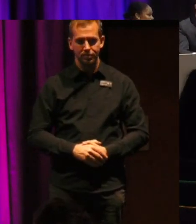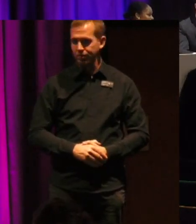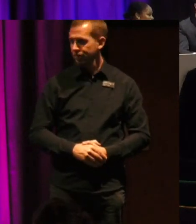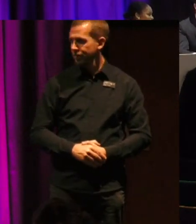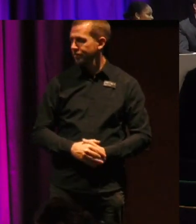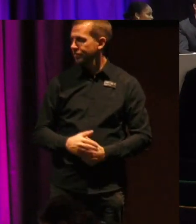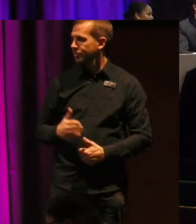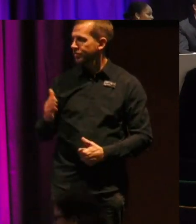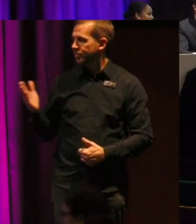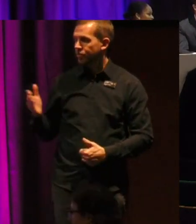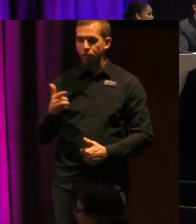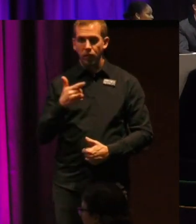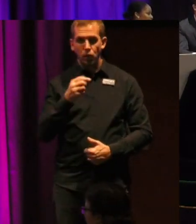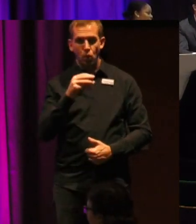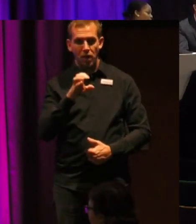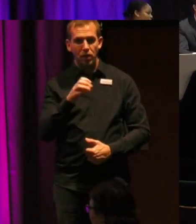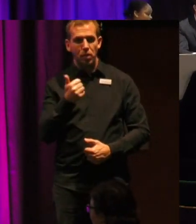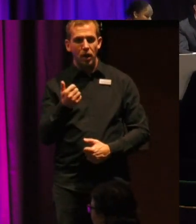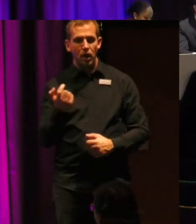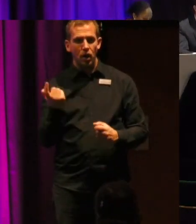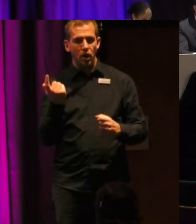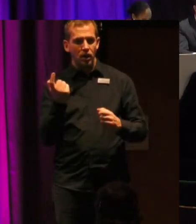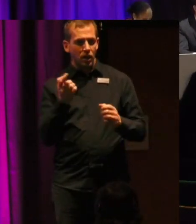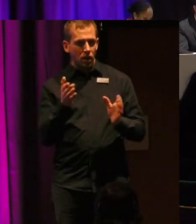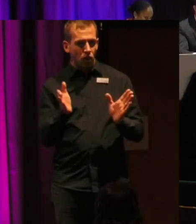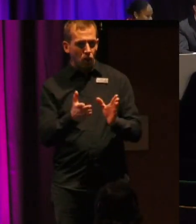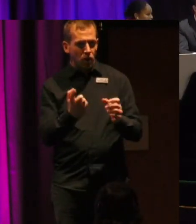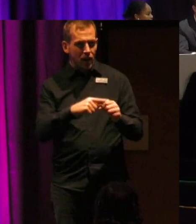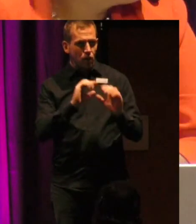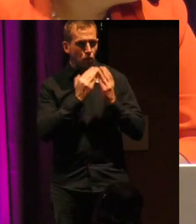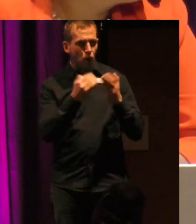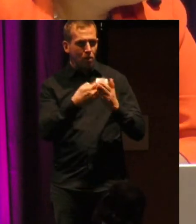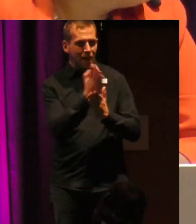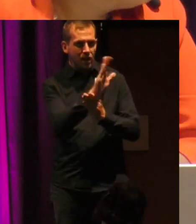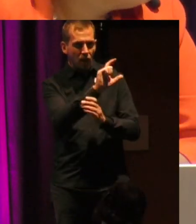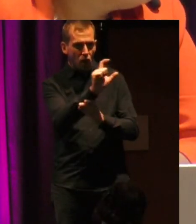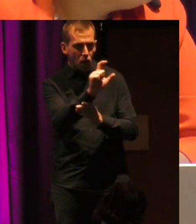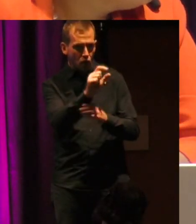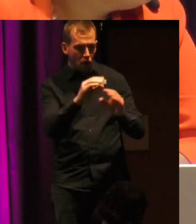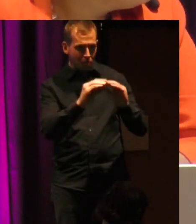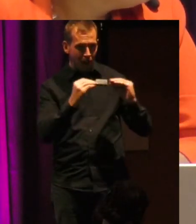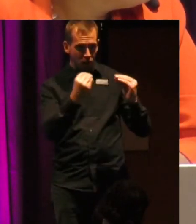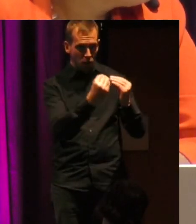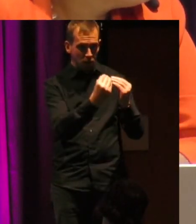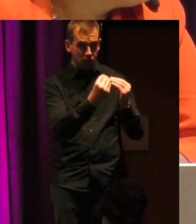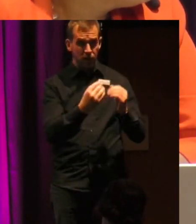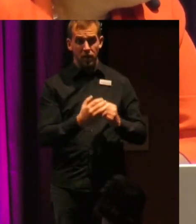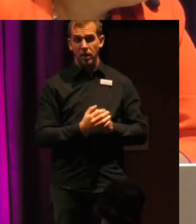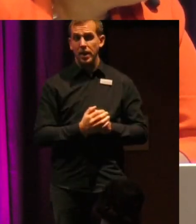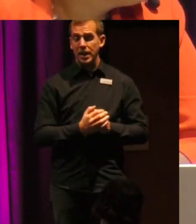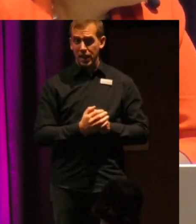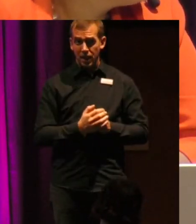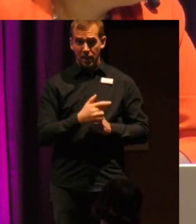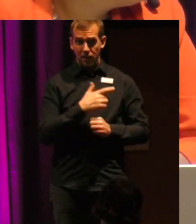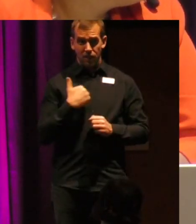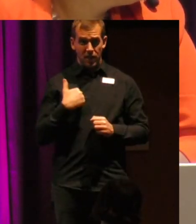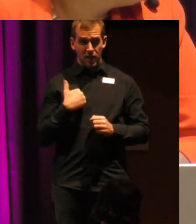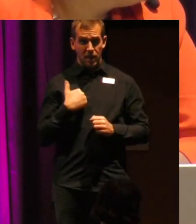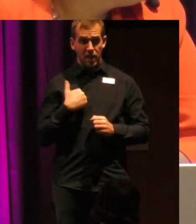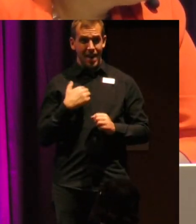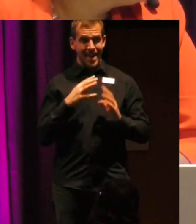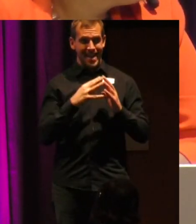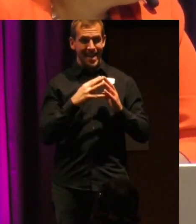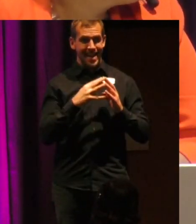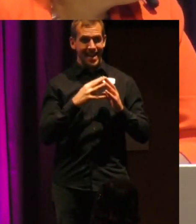Just to ask very quickly about the social media platforms and their responsibility. We are 3 people in the online